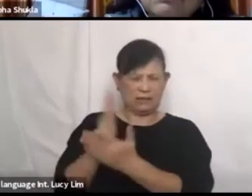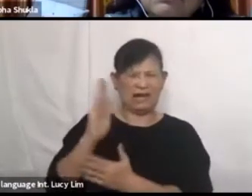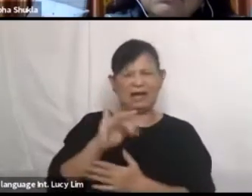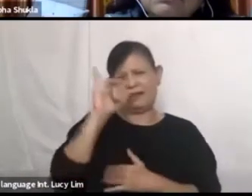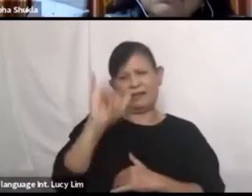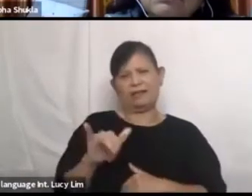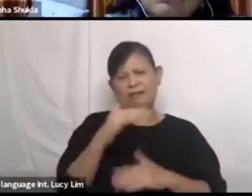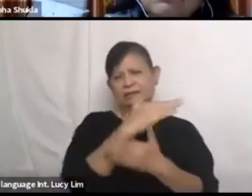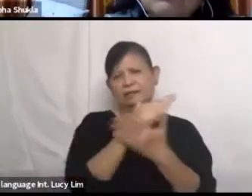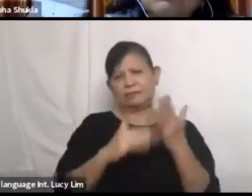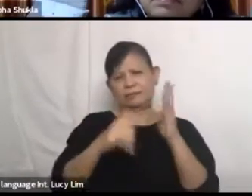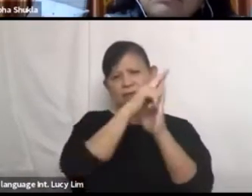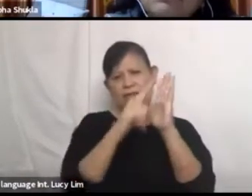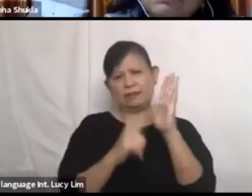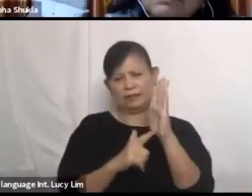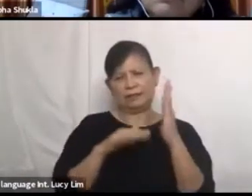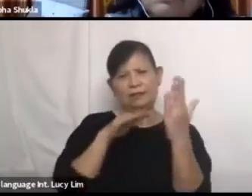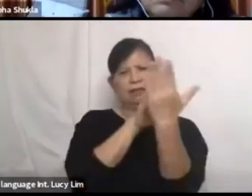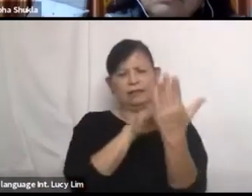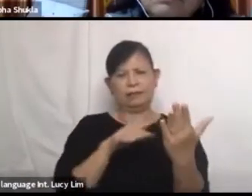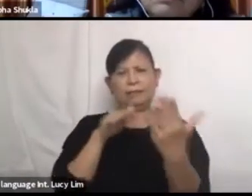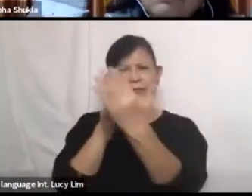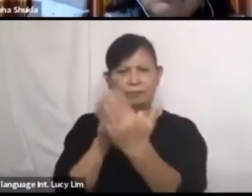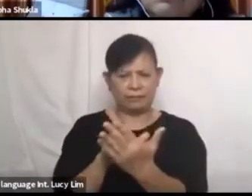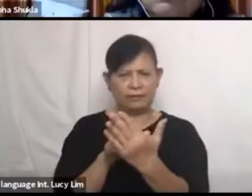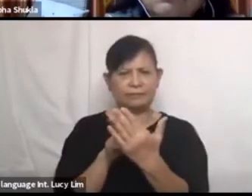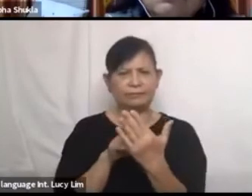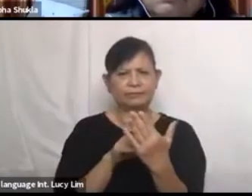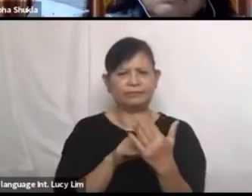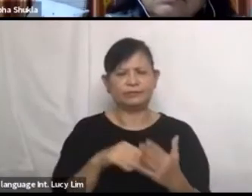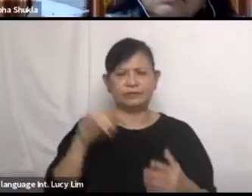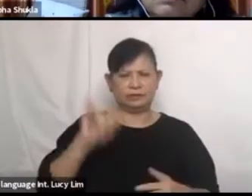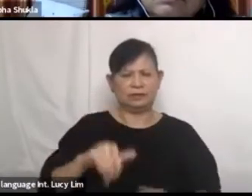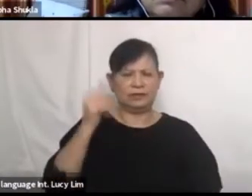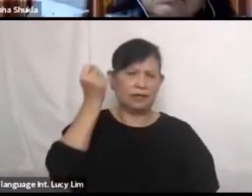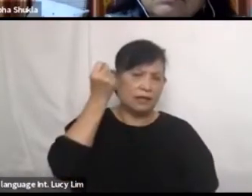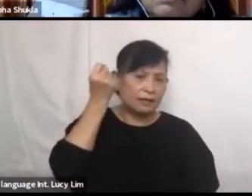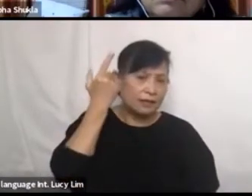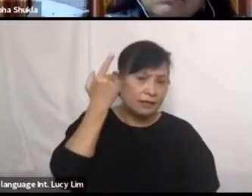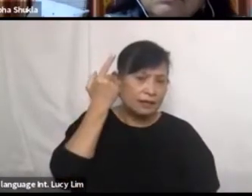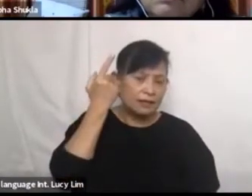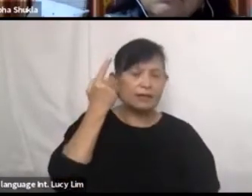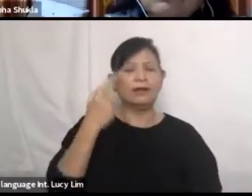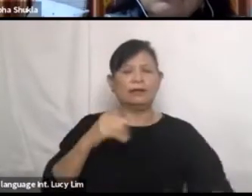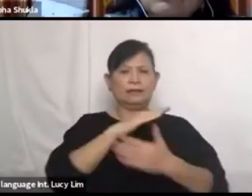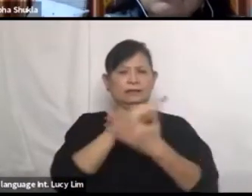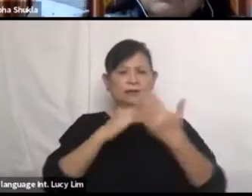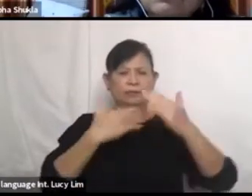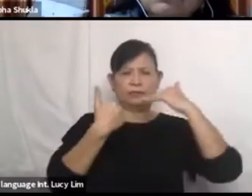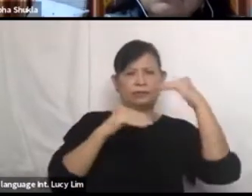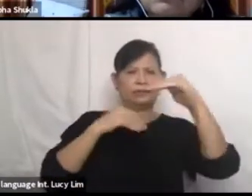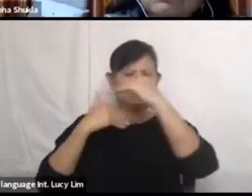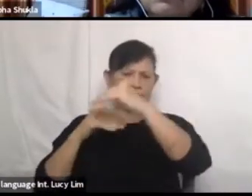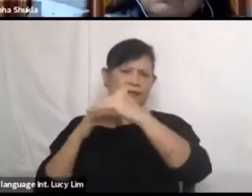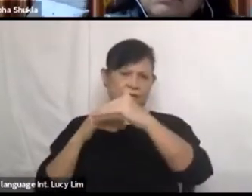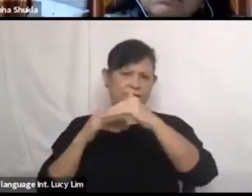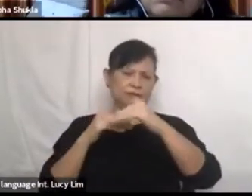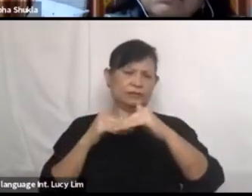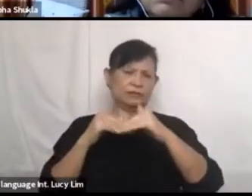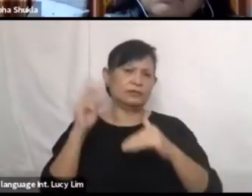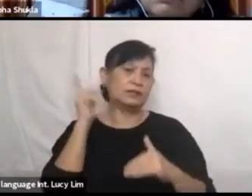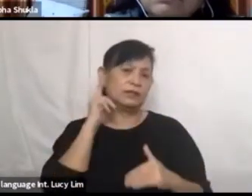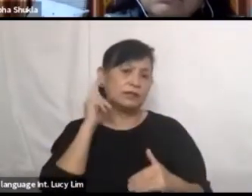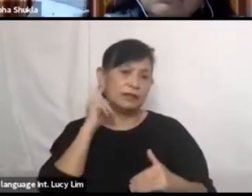we sort of at least understand as restricting the rights of people with hearing disabilities,